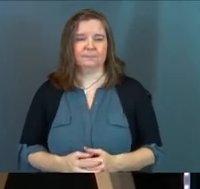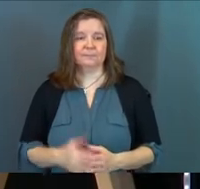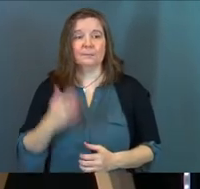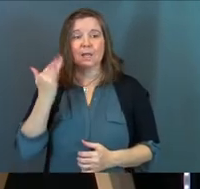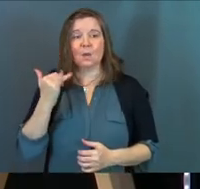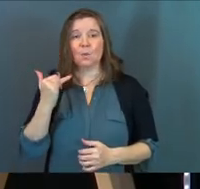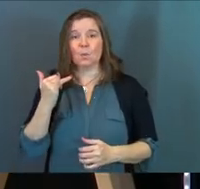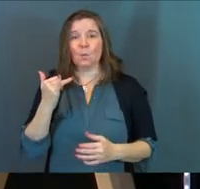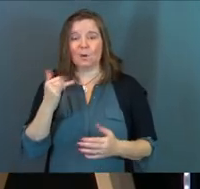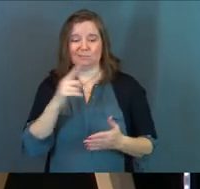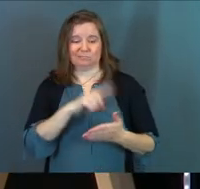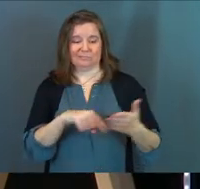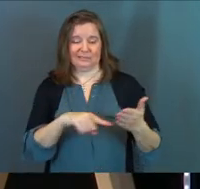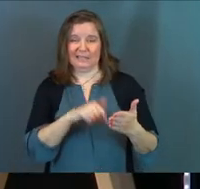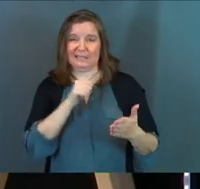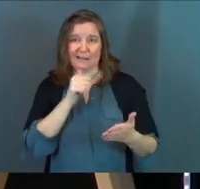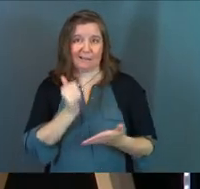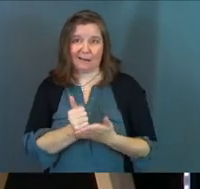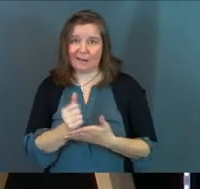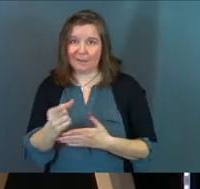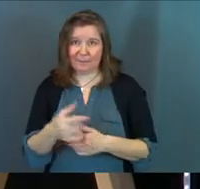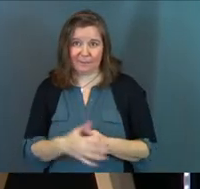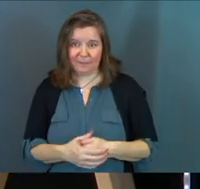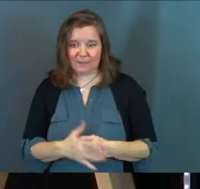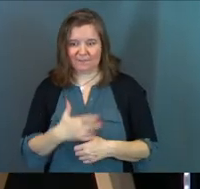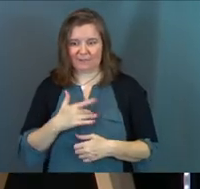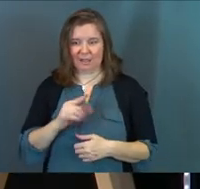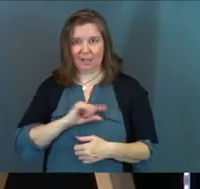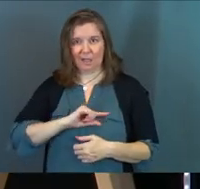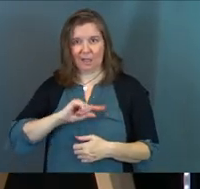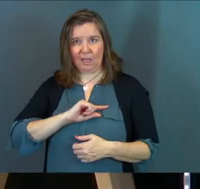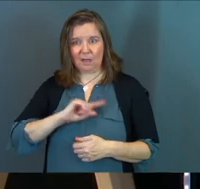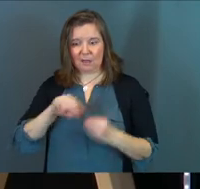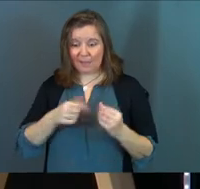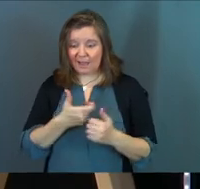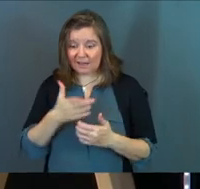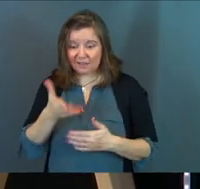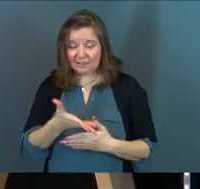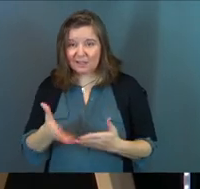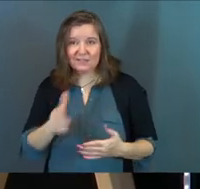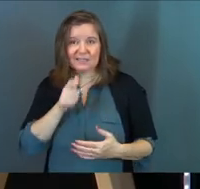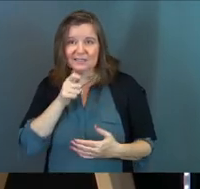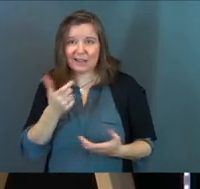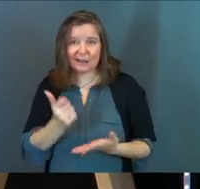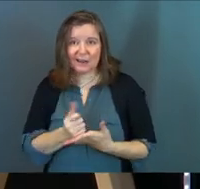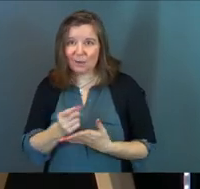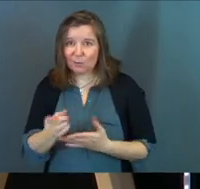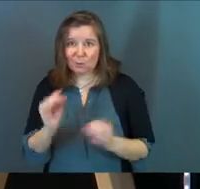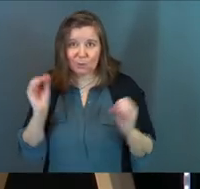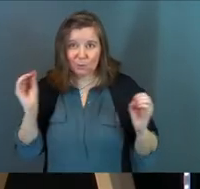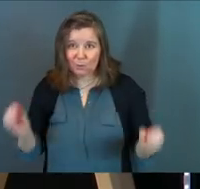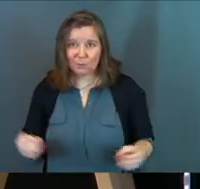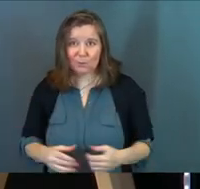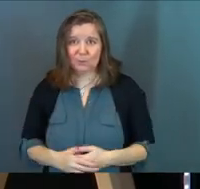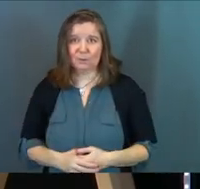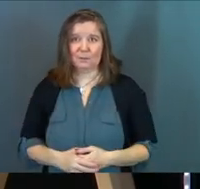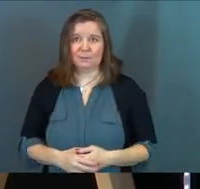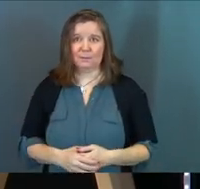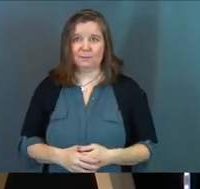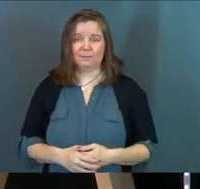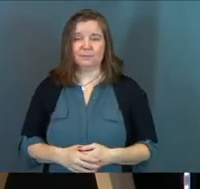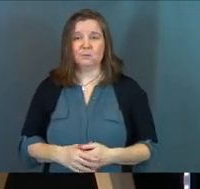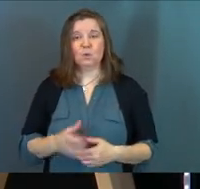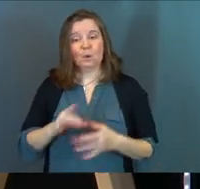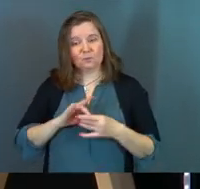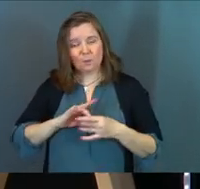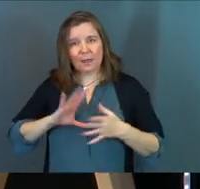That's why condemnation isn't going to do you any good. Feeling guilty today about any of this stuff isn't going to do you any good today.